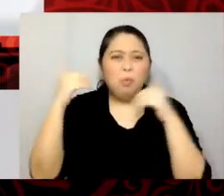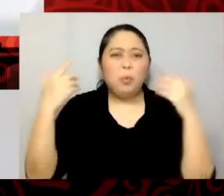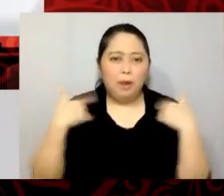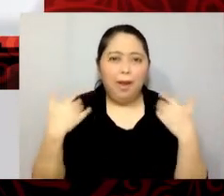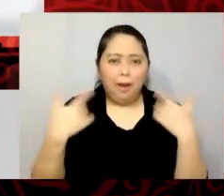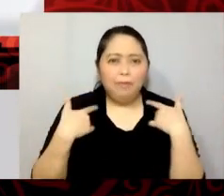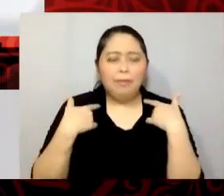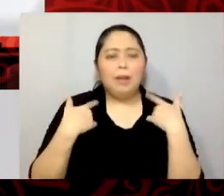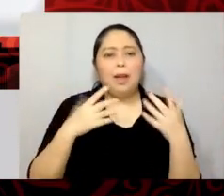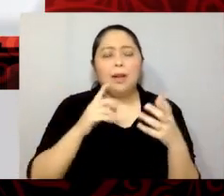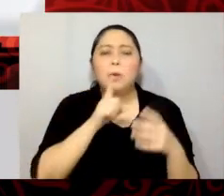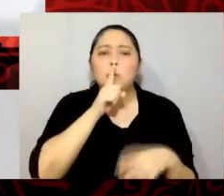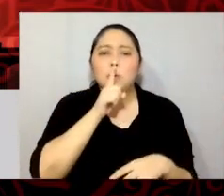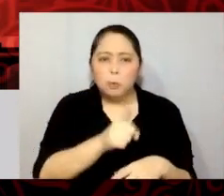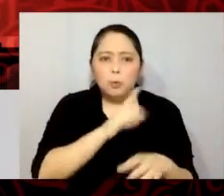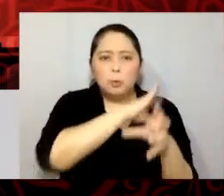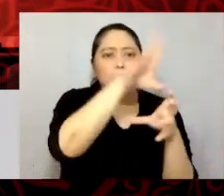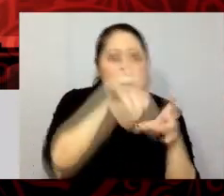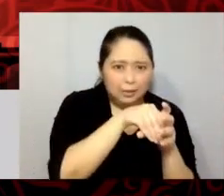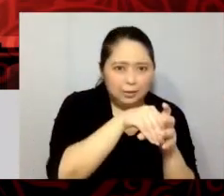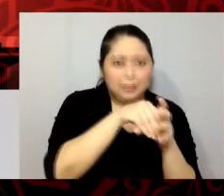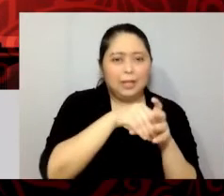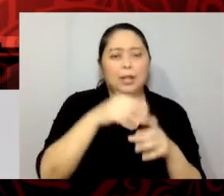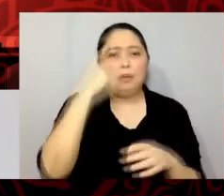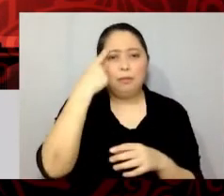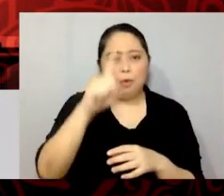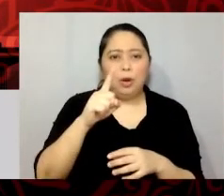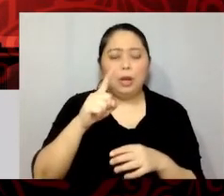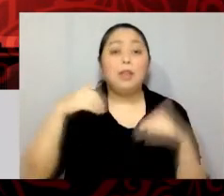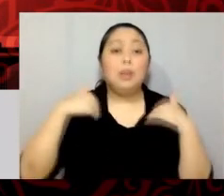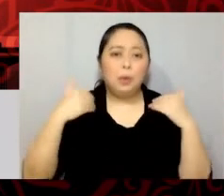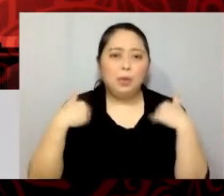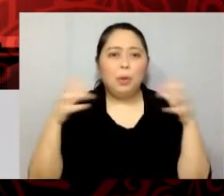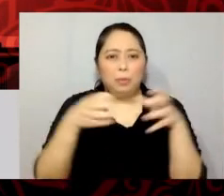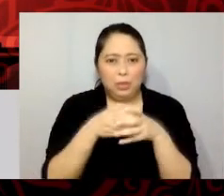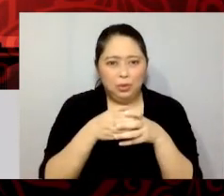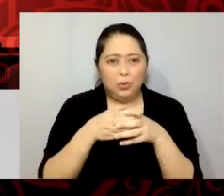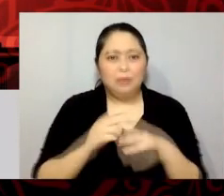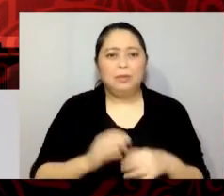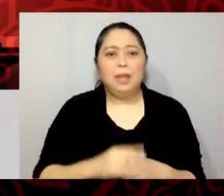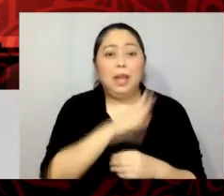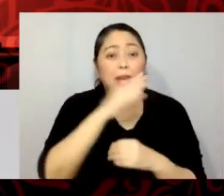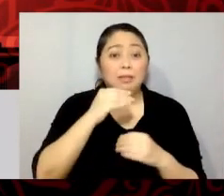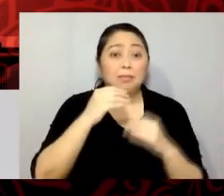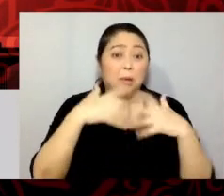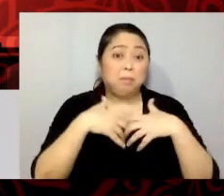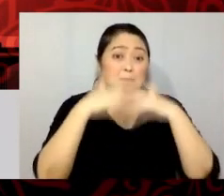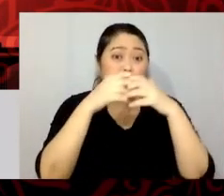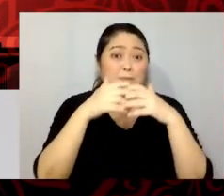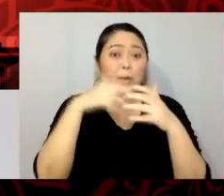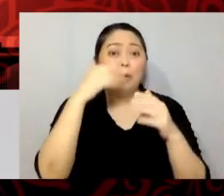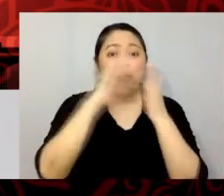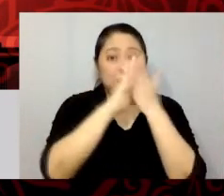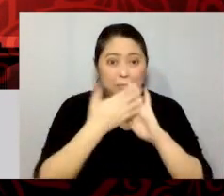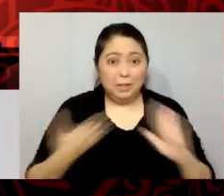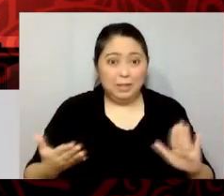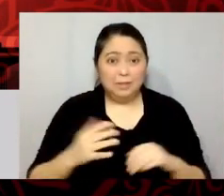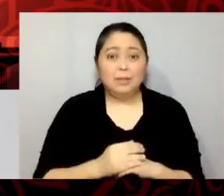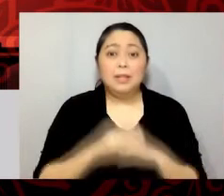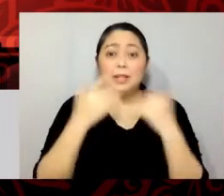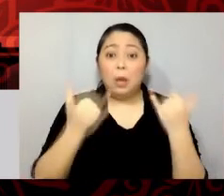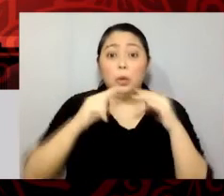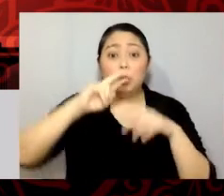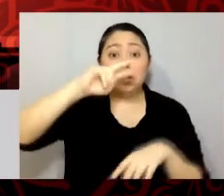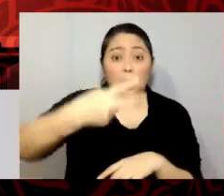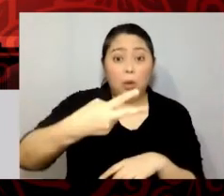as peace-building campaign. Now, on Facebook, Alex Serrano says the best way for the region to develop is to have a new